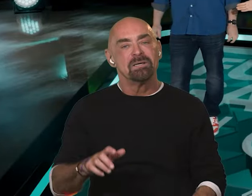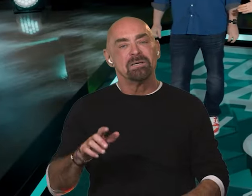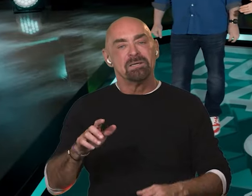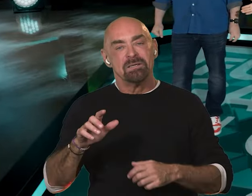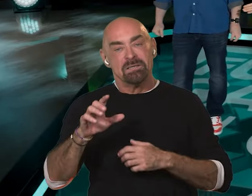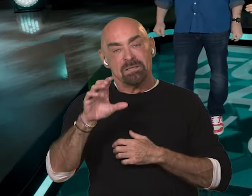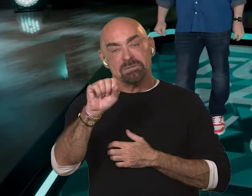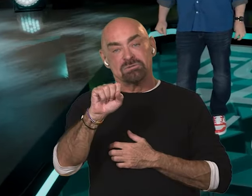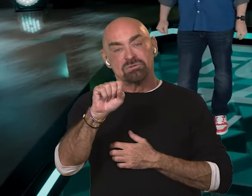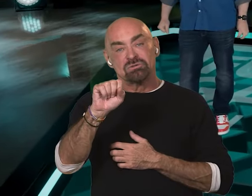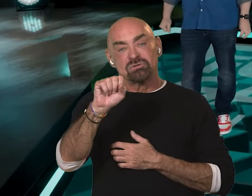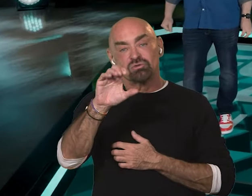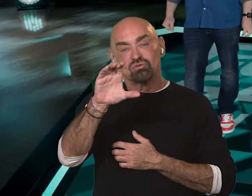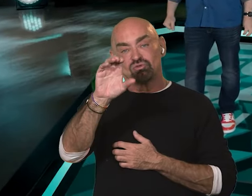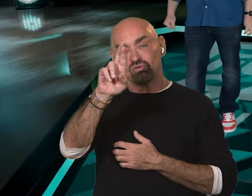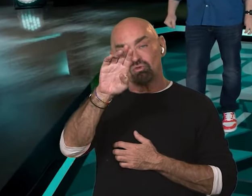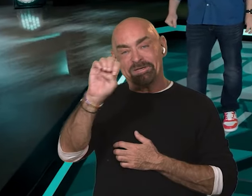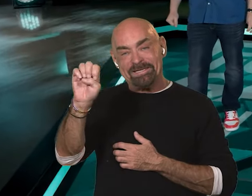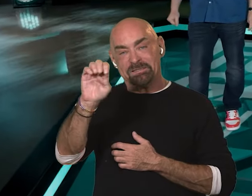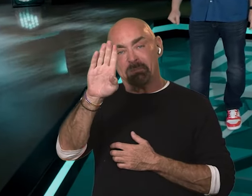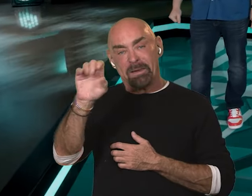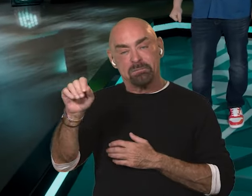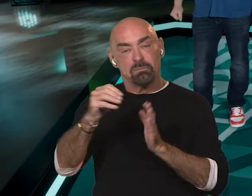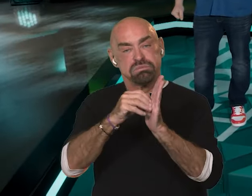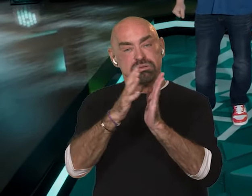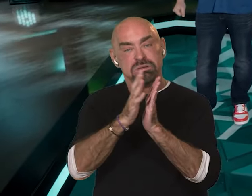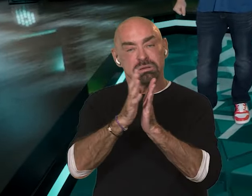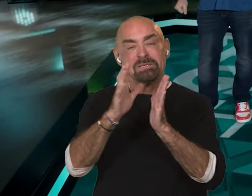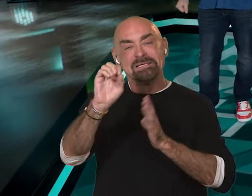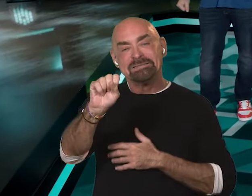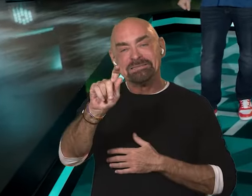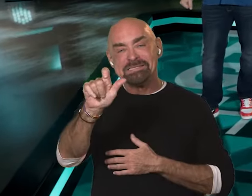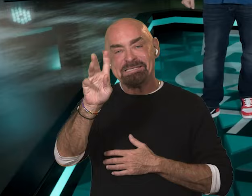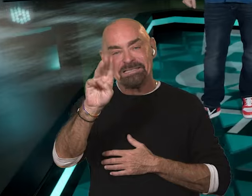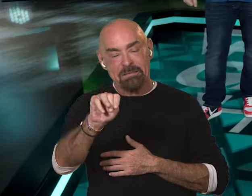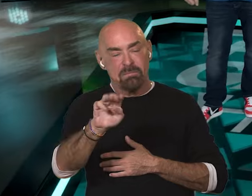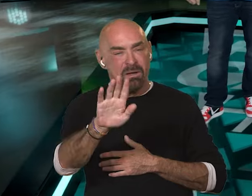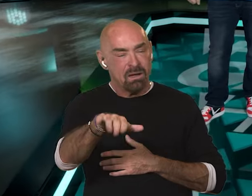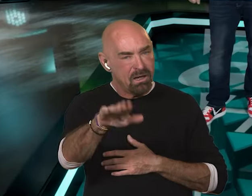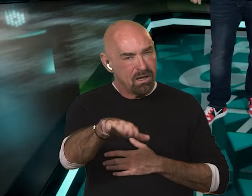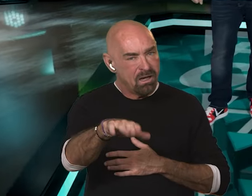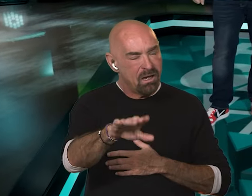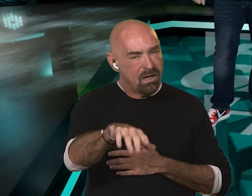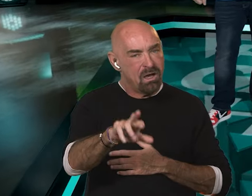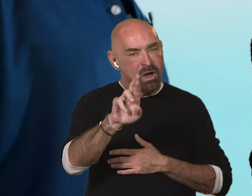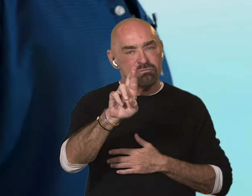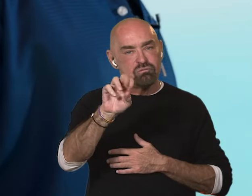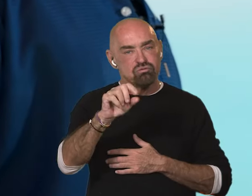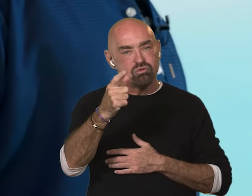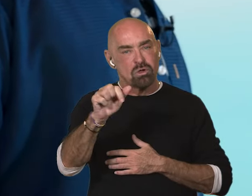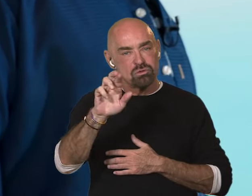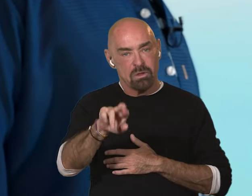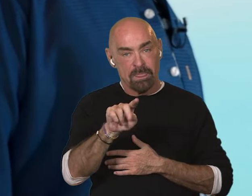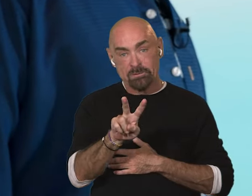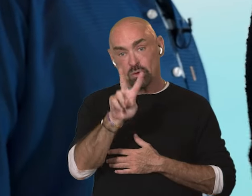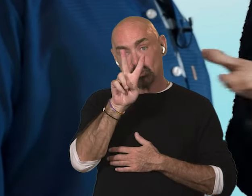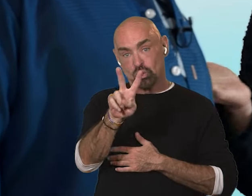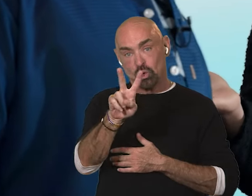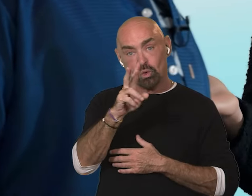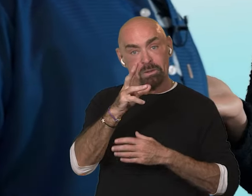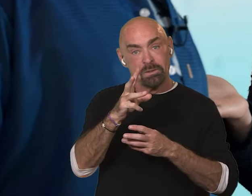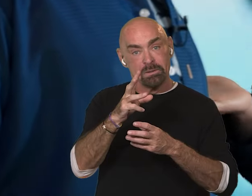Screenbound is coming soon, so wishlist it on Steam. And if you think about it, Roger, that's technically two games